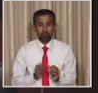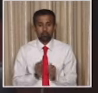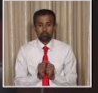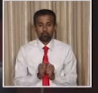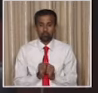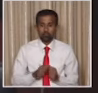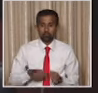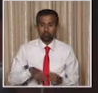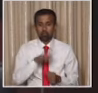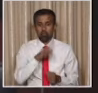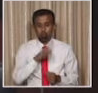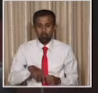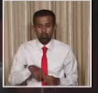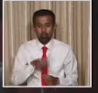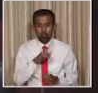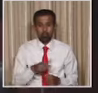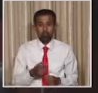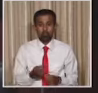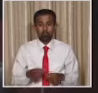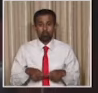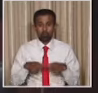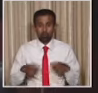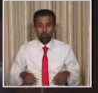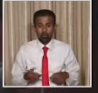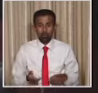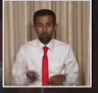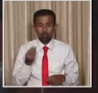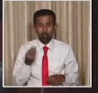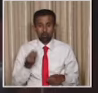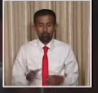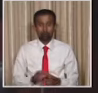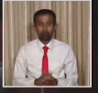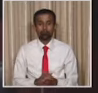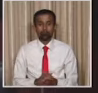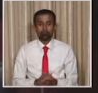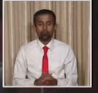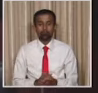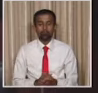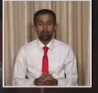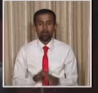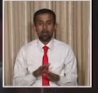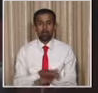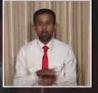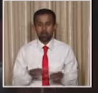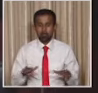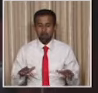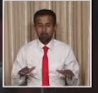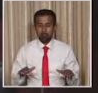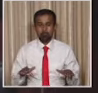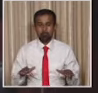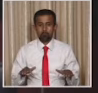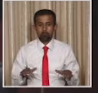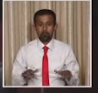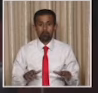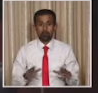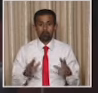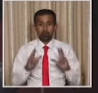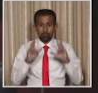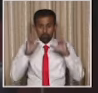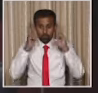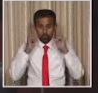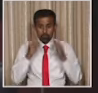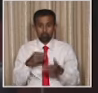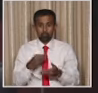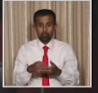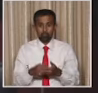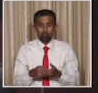their parents, their grandparents. They don't depend on the state. That's why I was proposing that the tax-free income be increased.